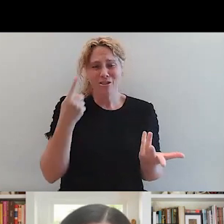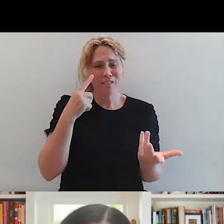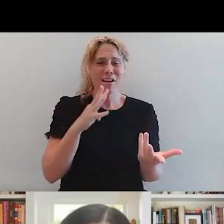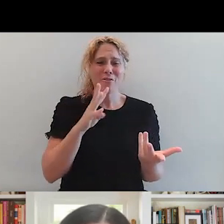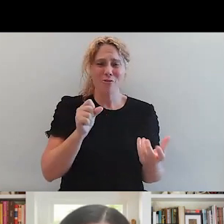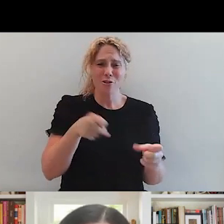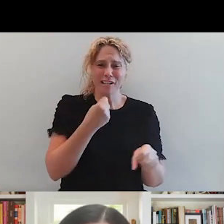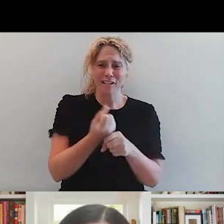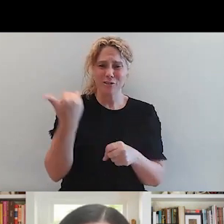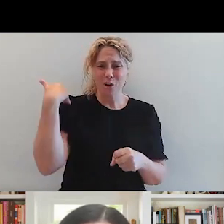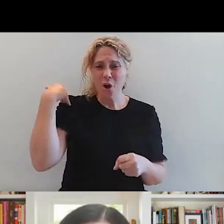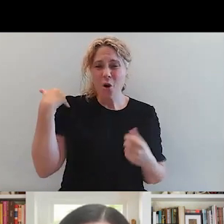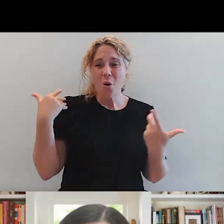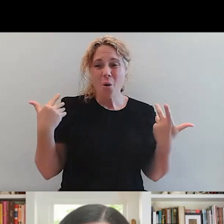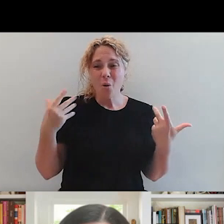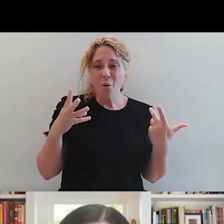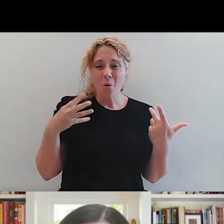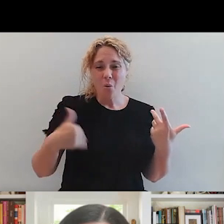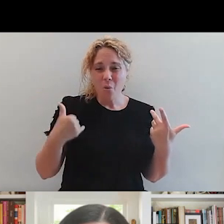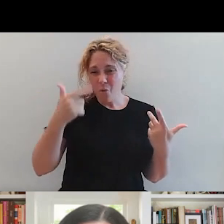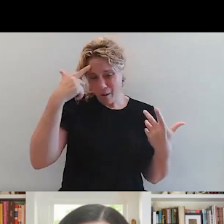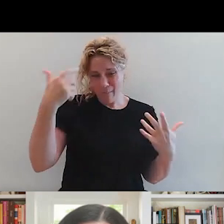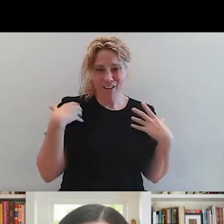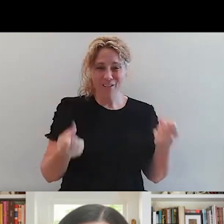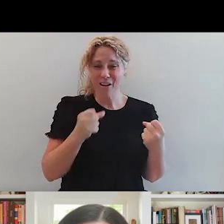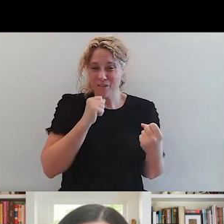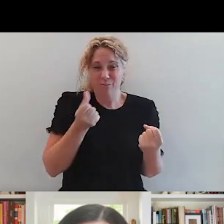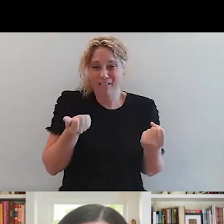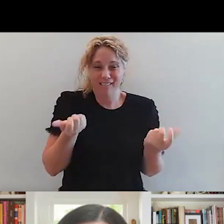years ago, mental health didn't even exist.